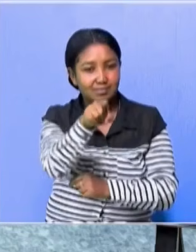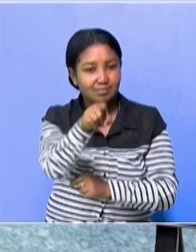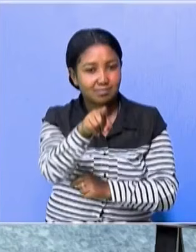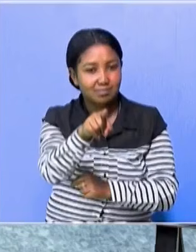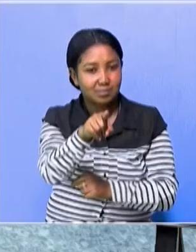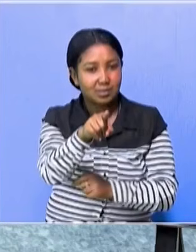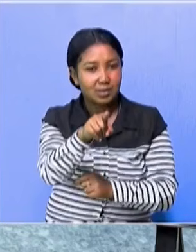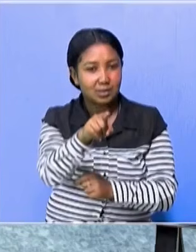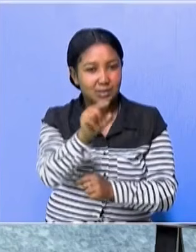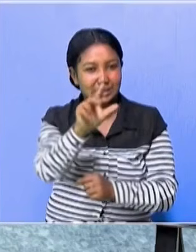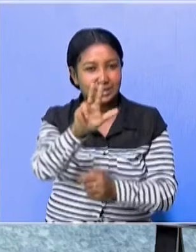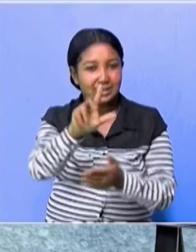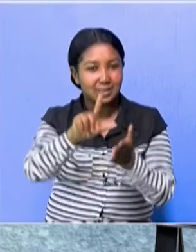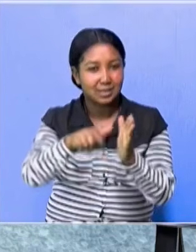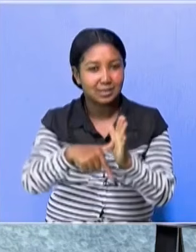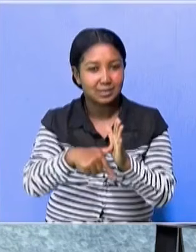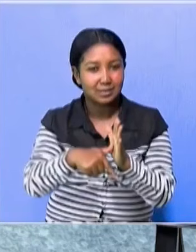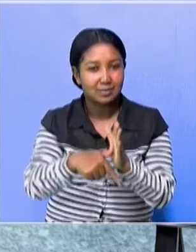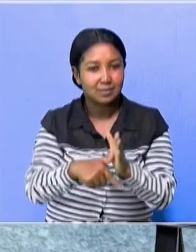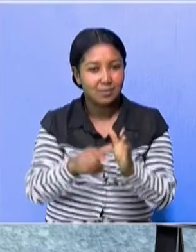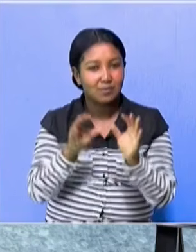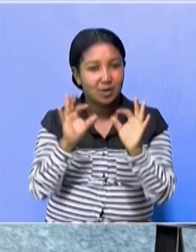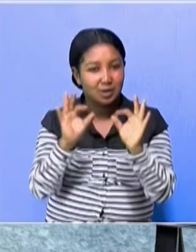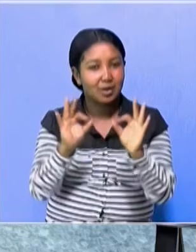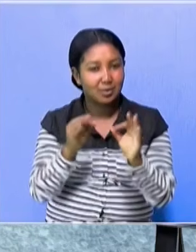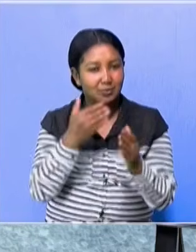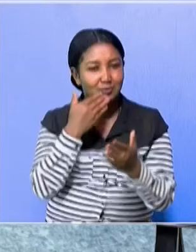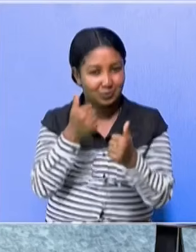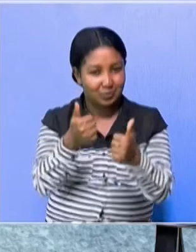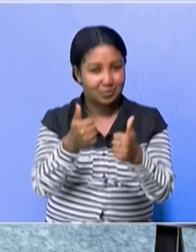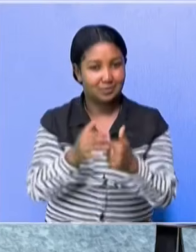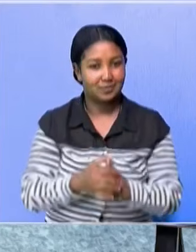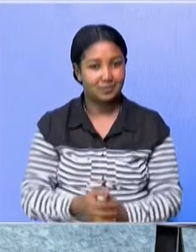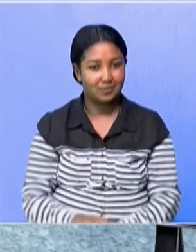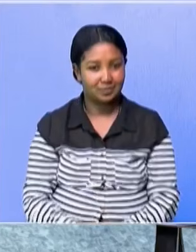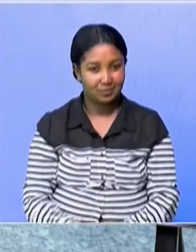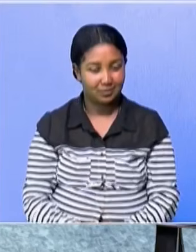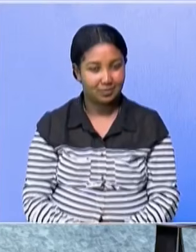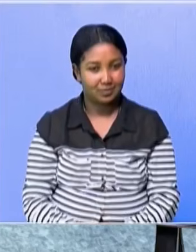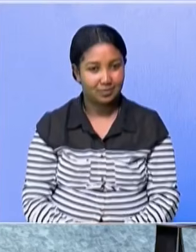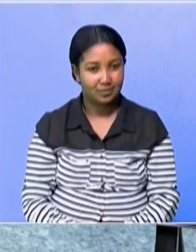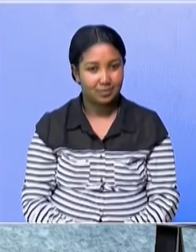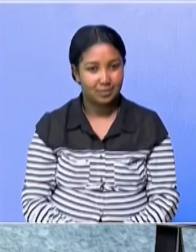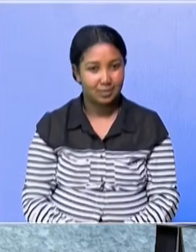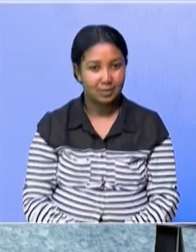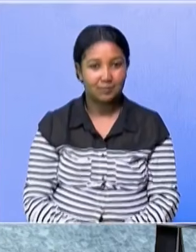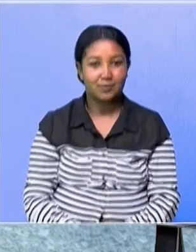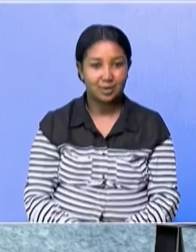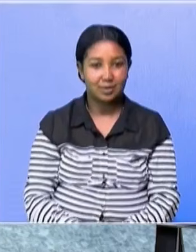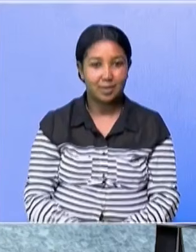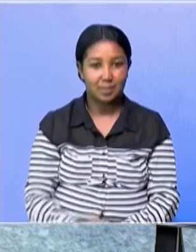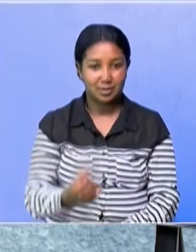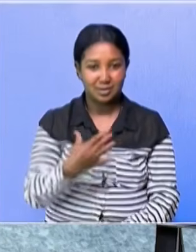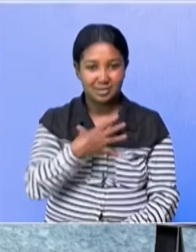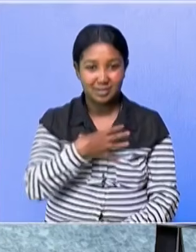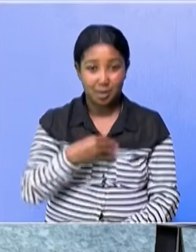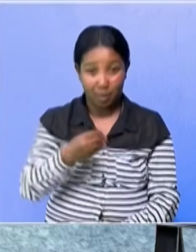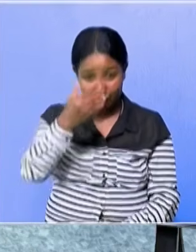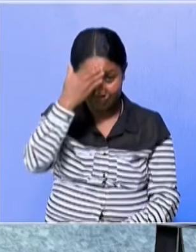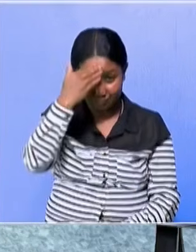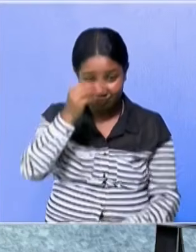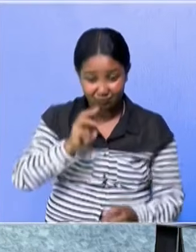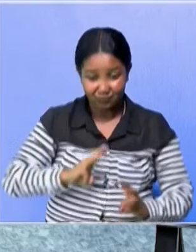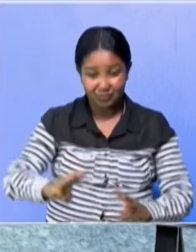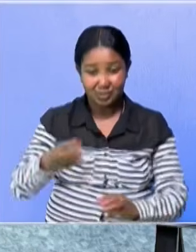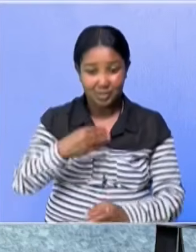me give you 3 seconds. Very nice. You are good. Yeah. Zebra crossing, that is common. That's why, because it's common